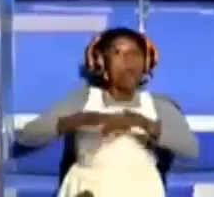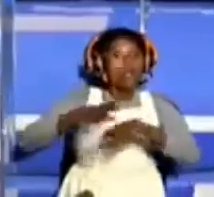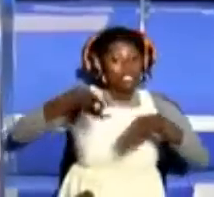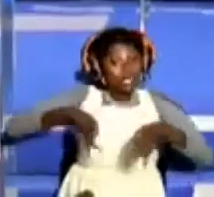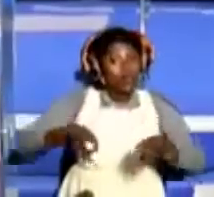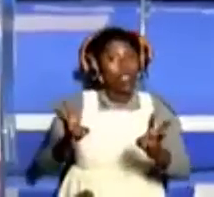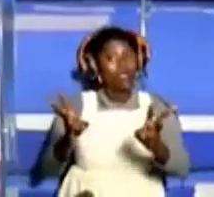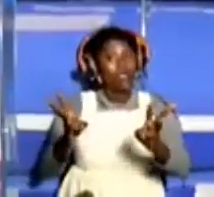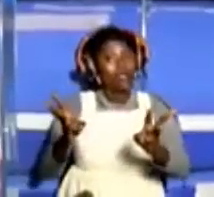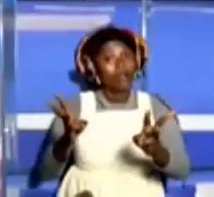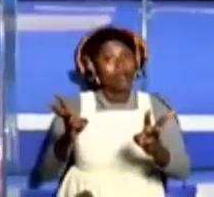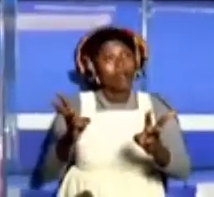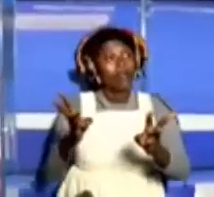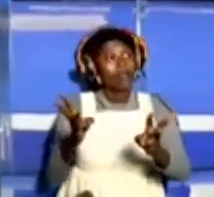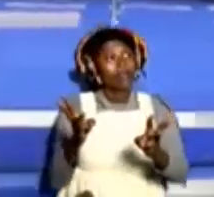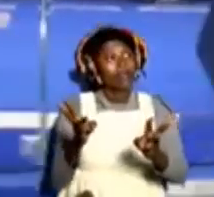way,